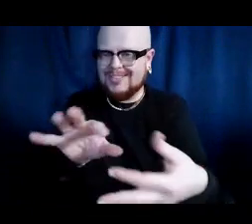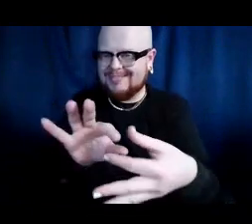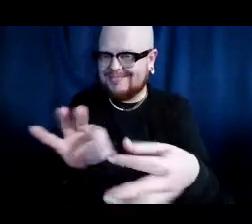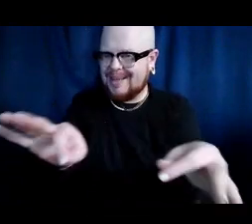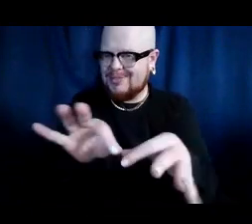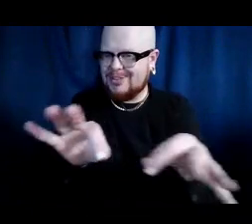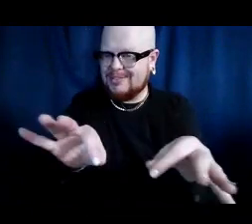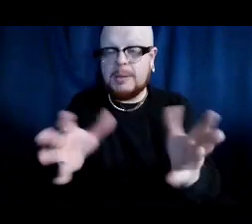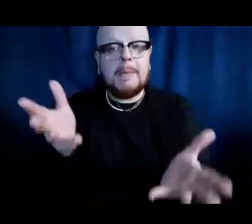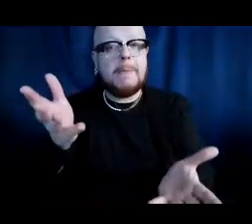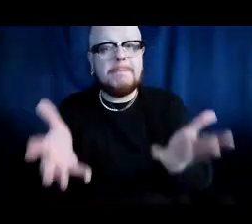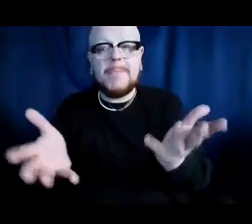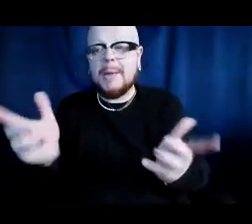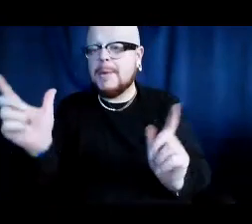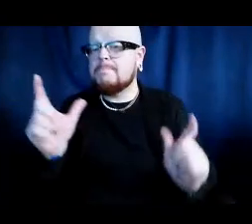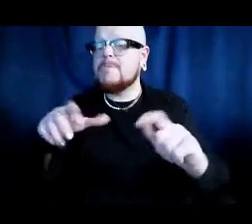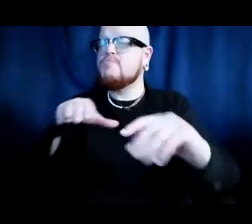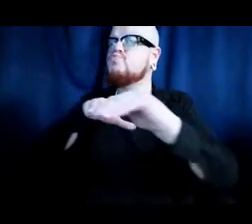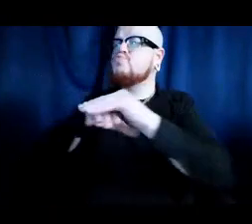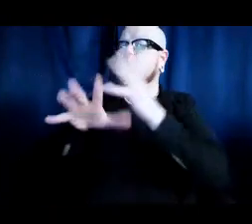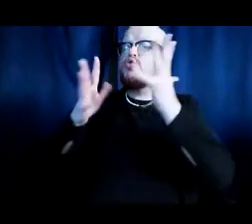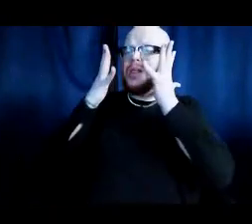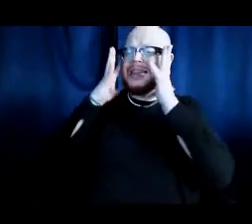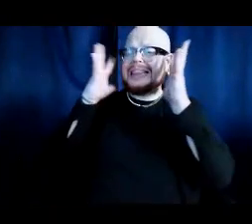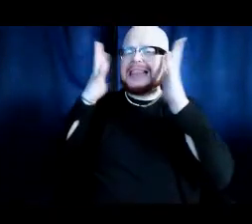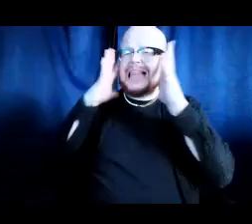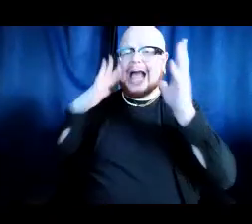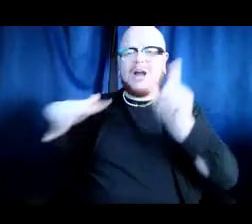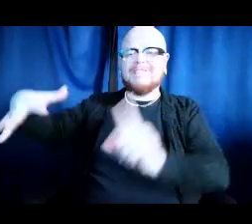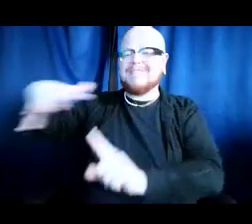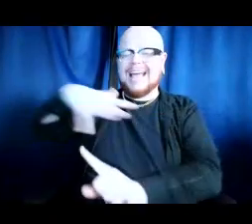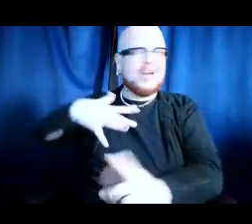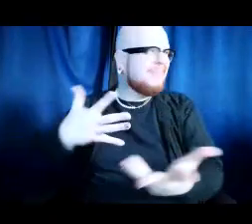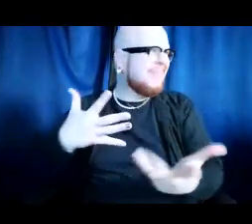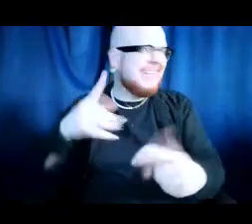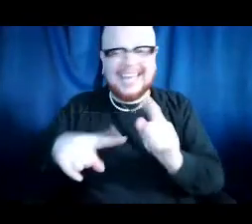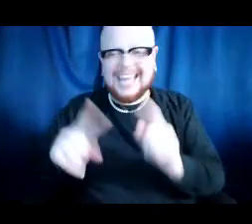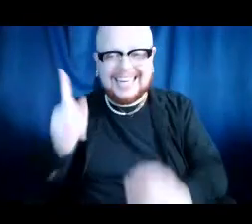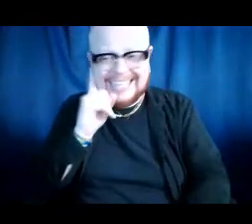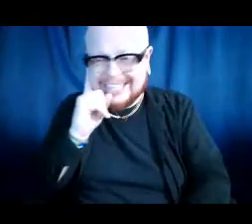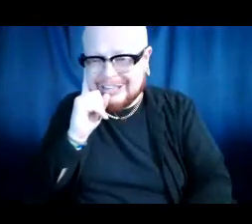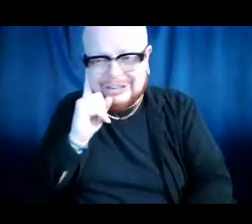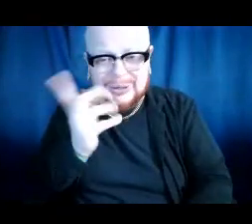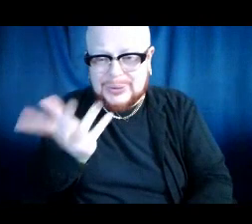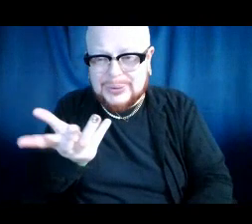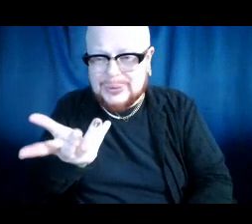environment where they can't hear, or in a quiet environment where they don't want audio on.